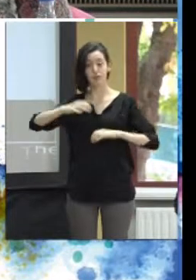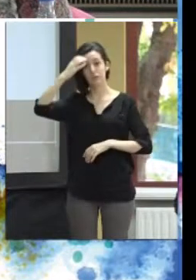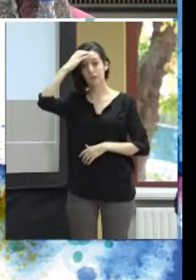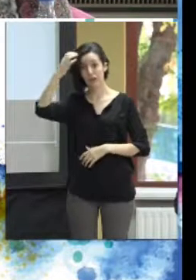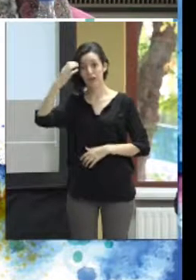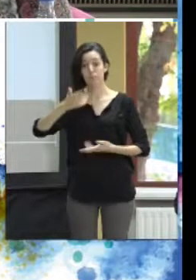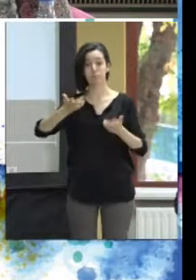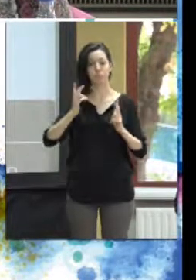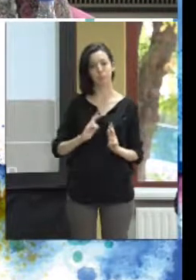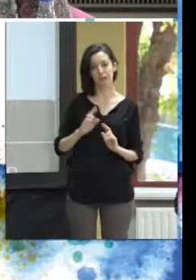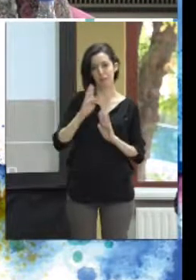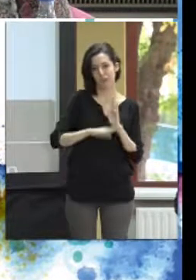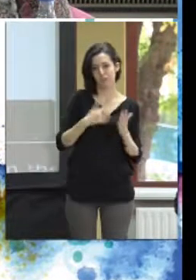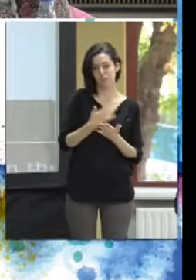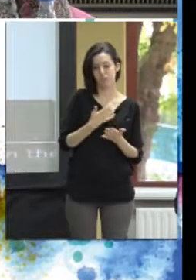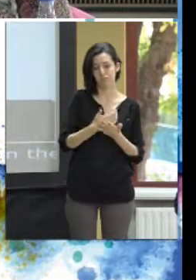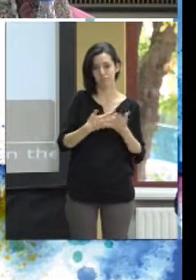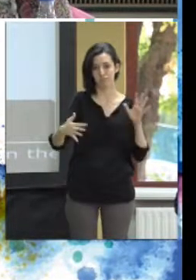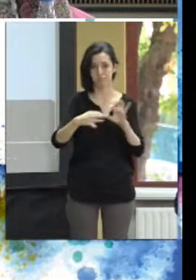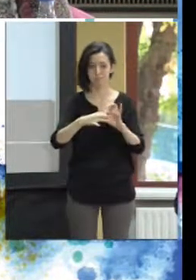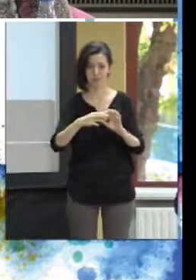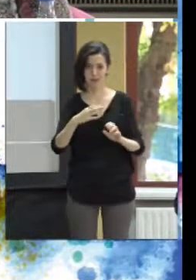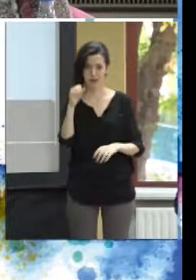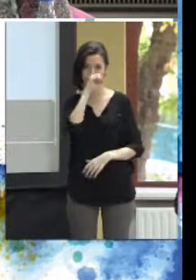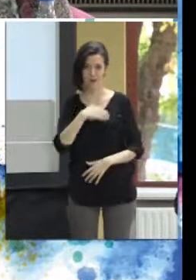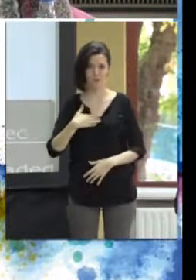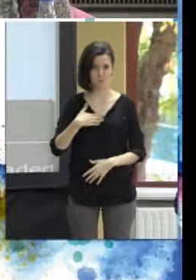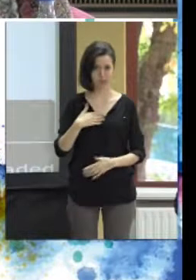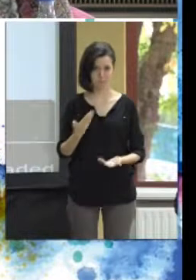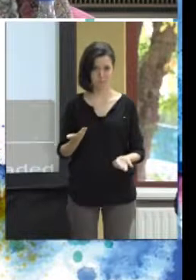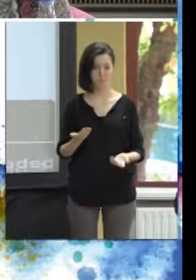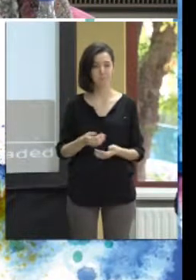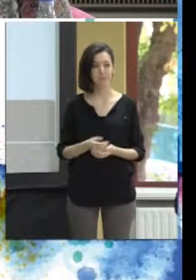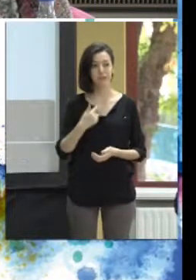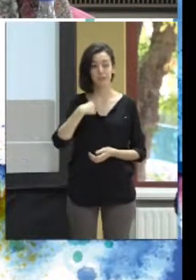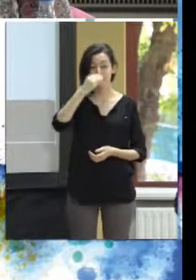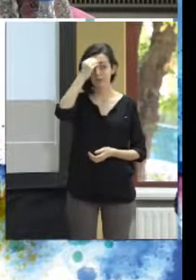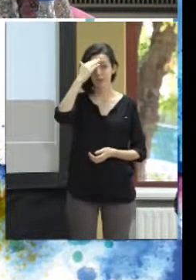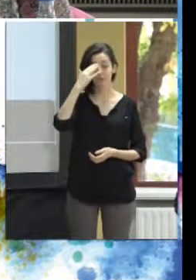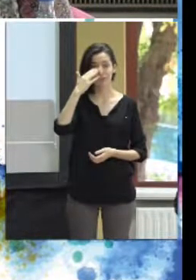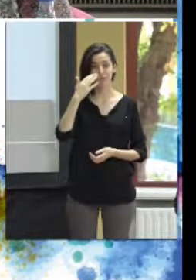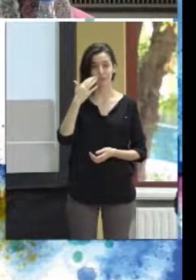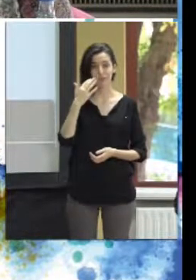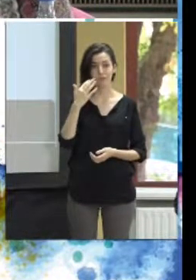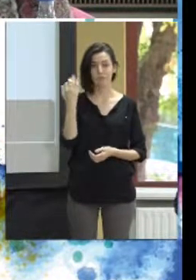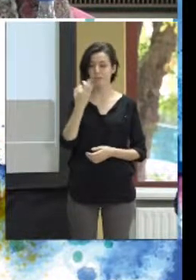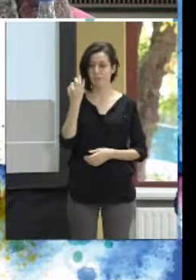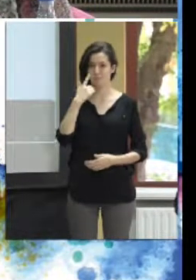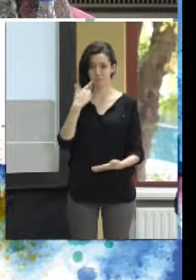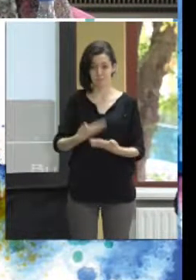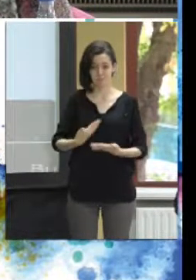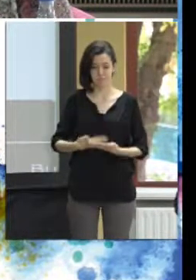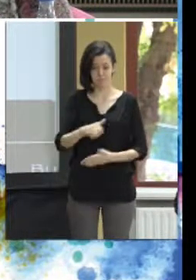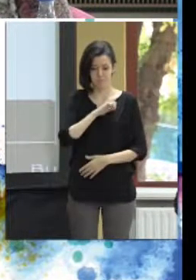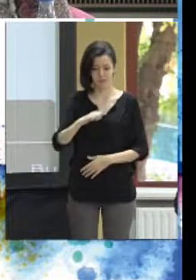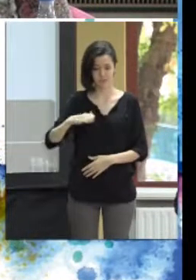it connects automatically with the opera. But I think that you must see